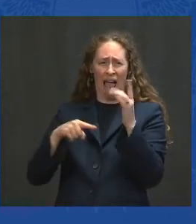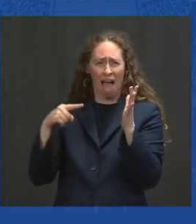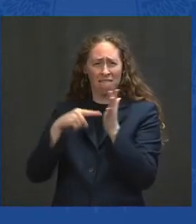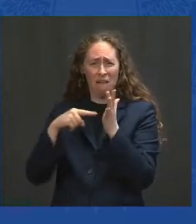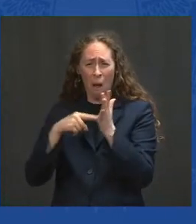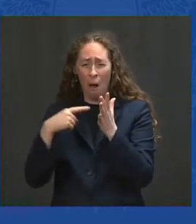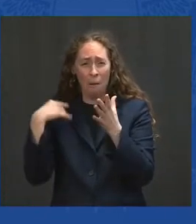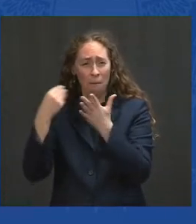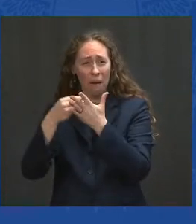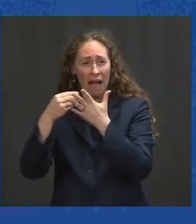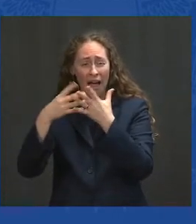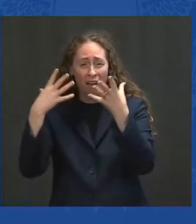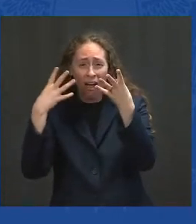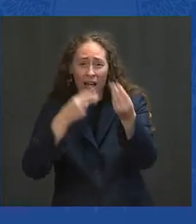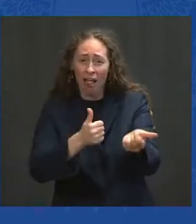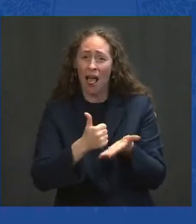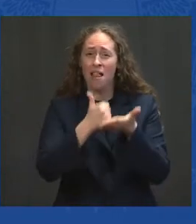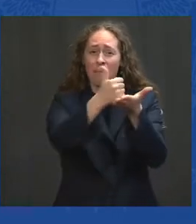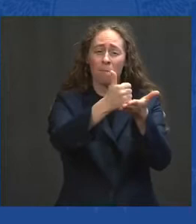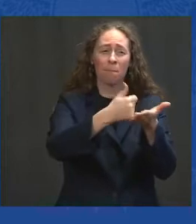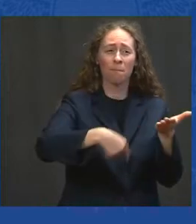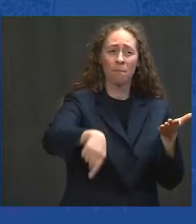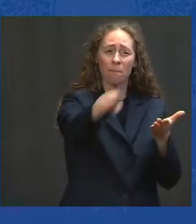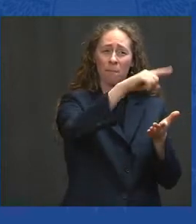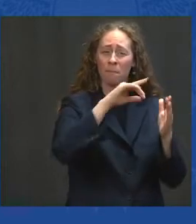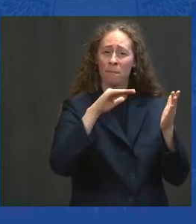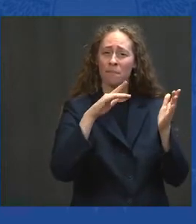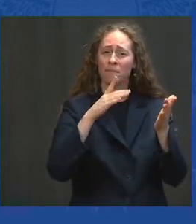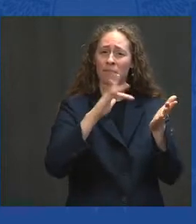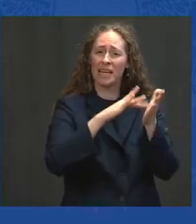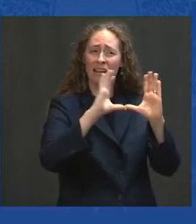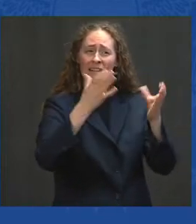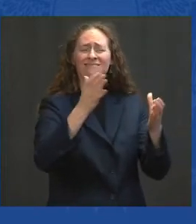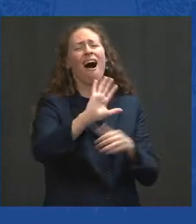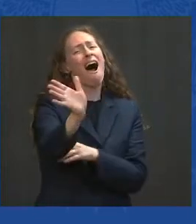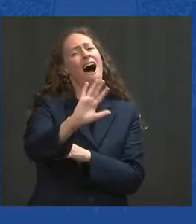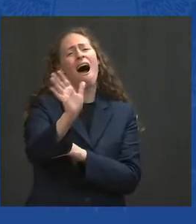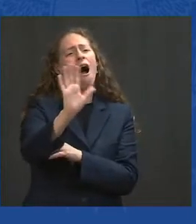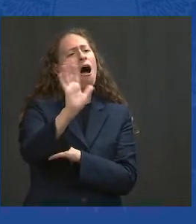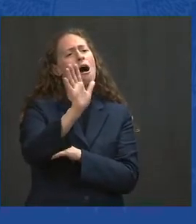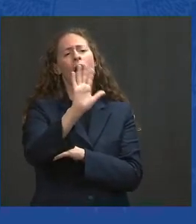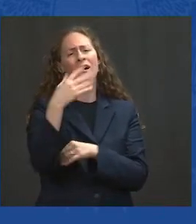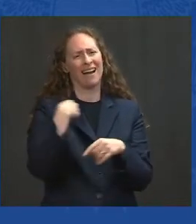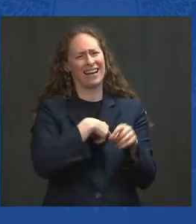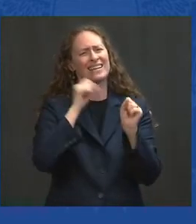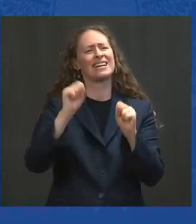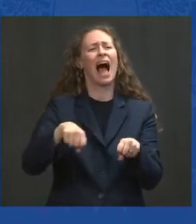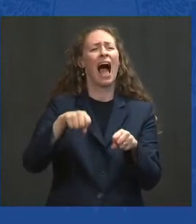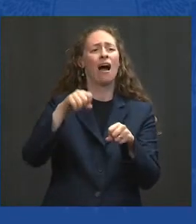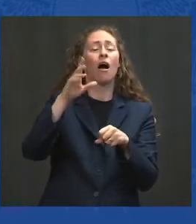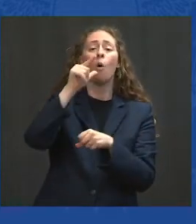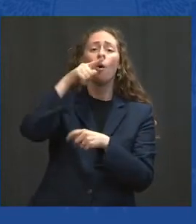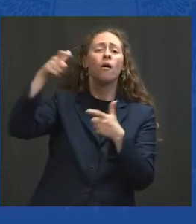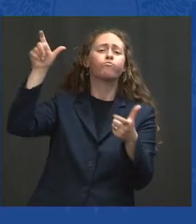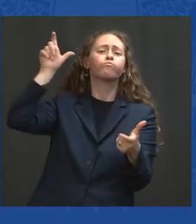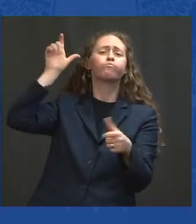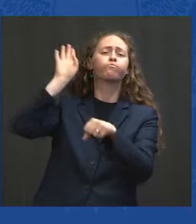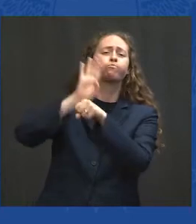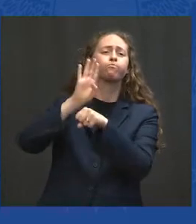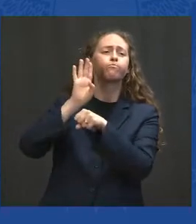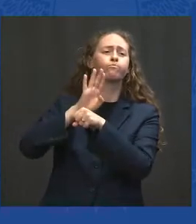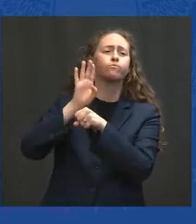say we can afford it by making people at the top and the big corporations, over 50 of which paid